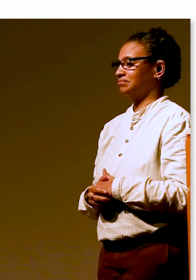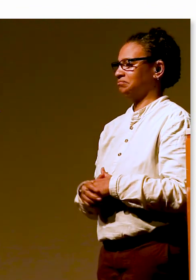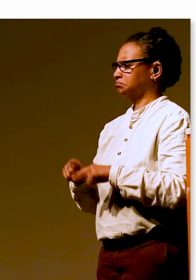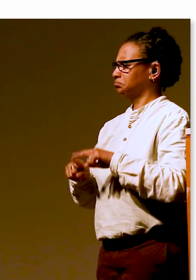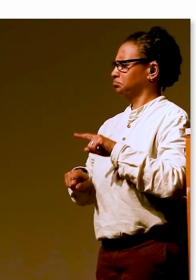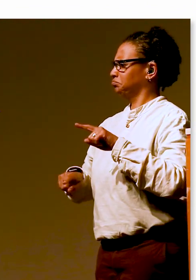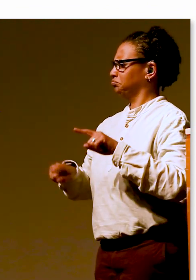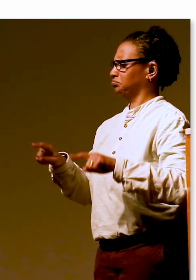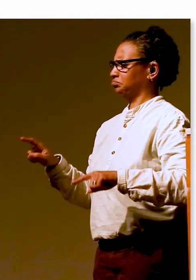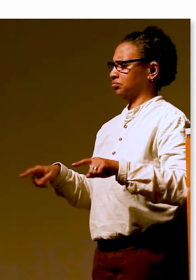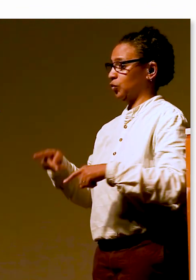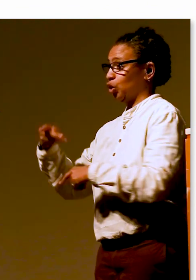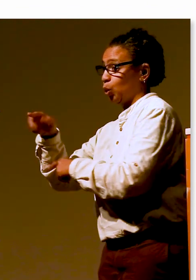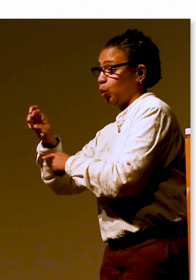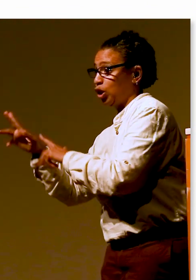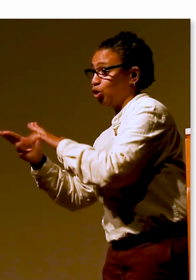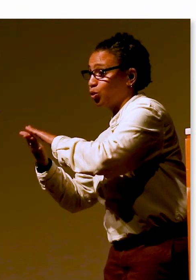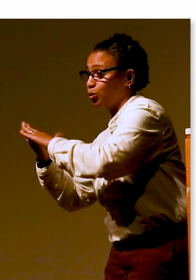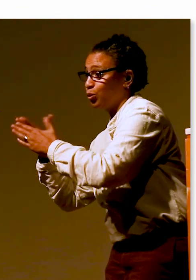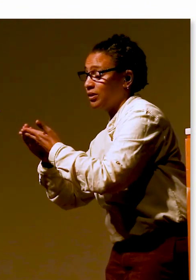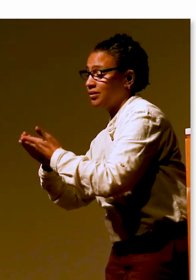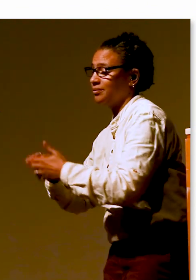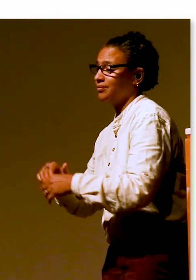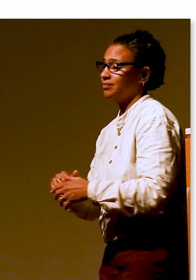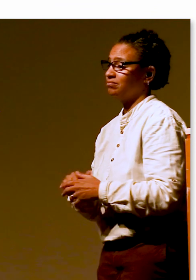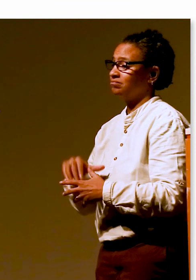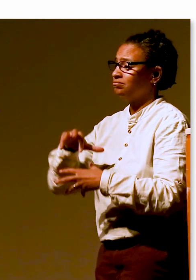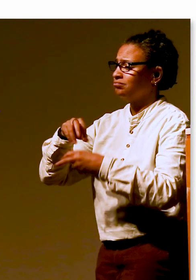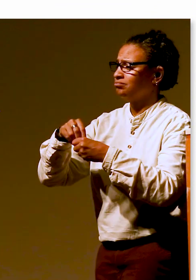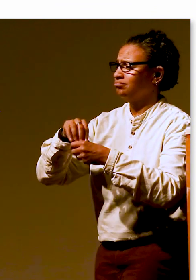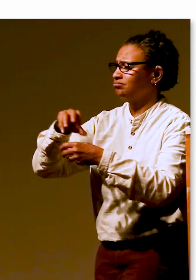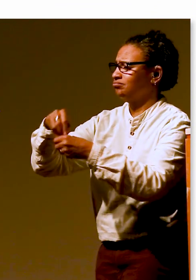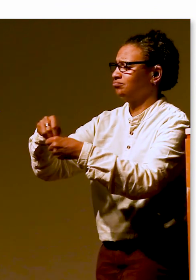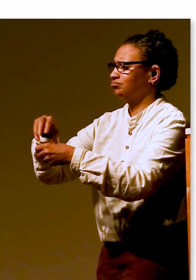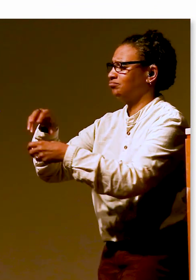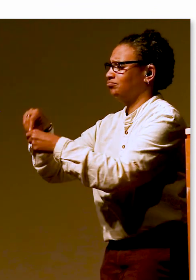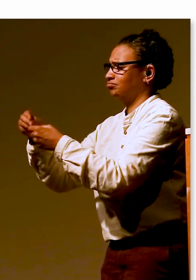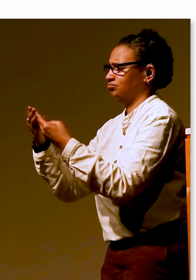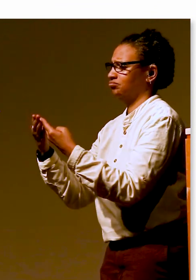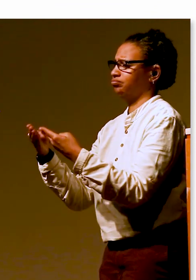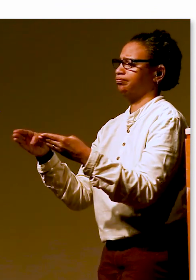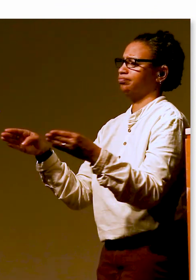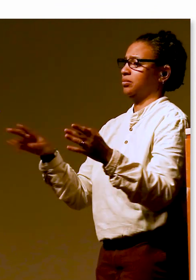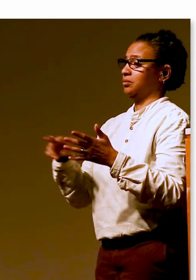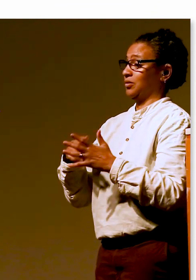the queer community, just expanding, everyone's